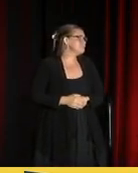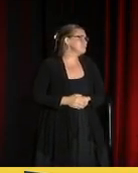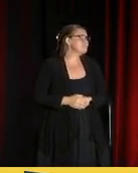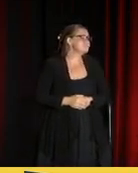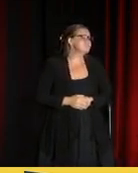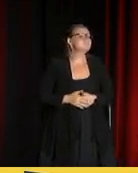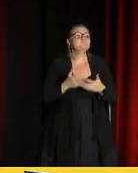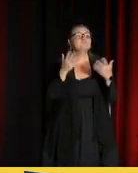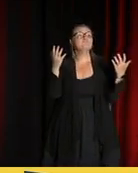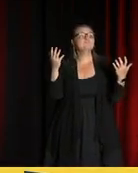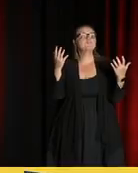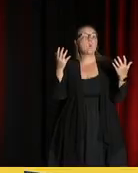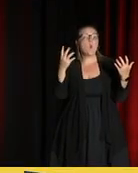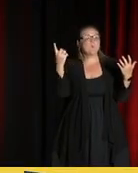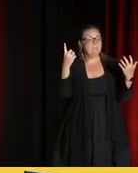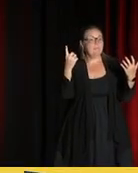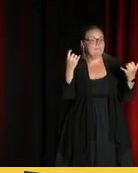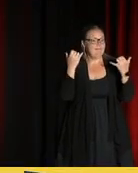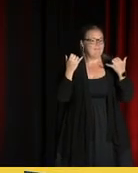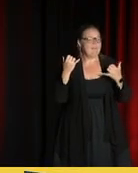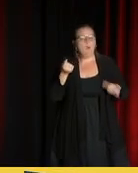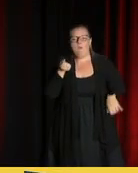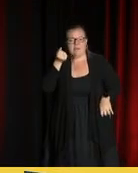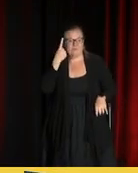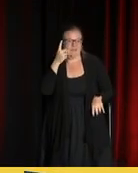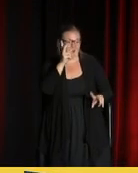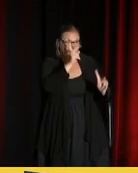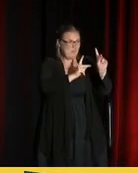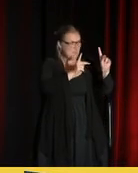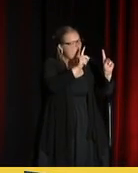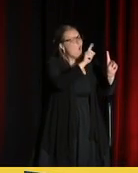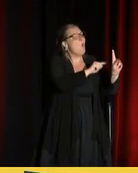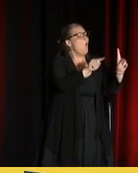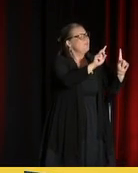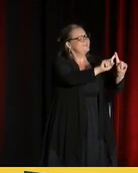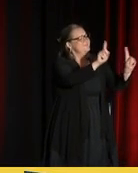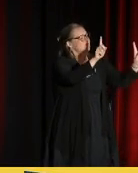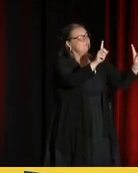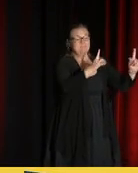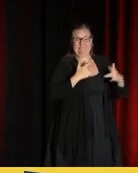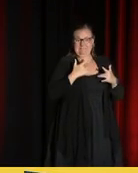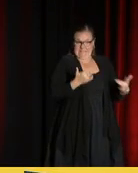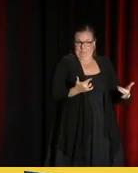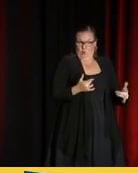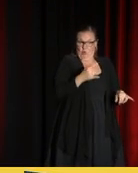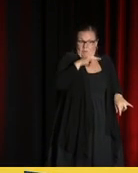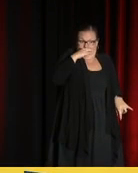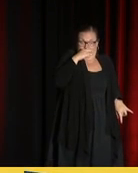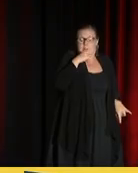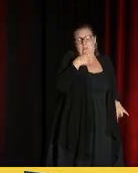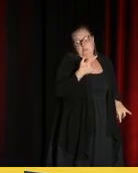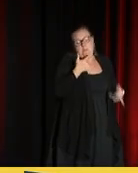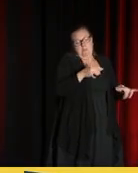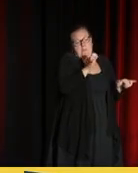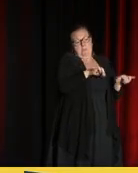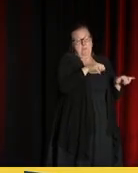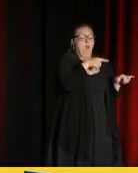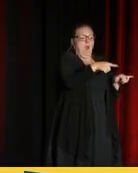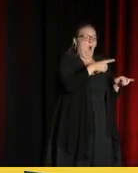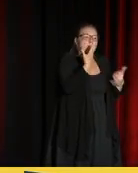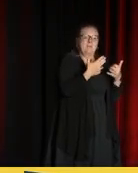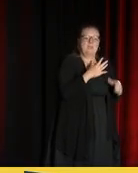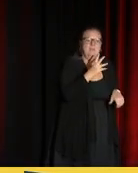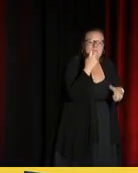So here's something that I've come to understand about people who are different. A typical kid might experience one or two really